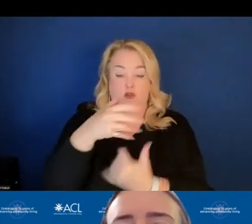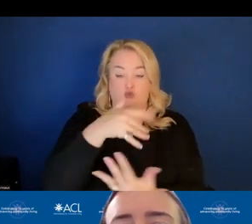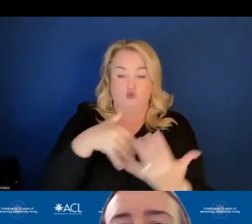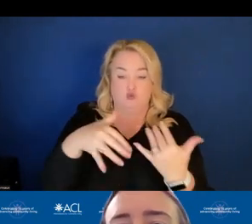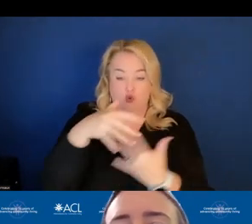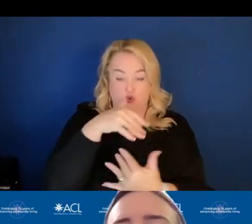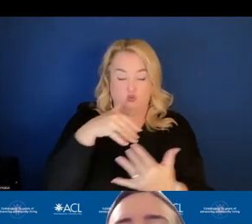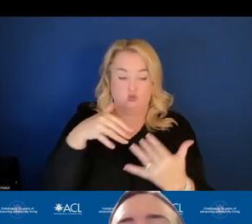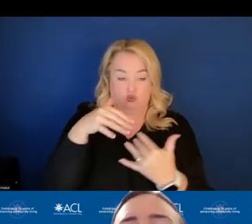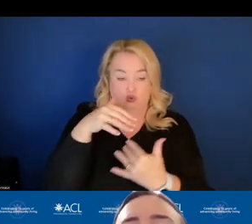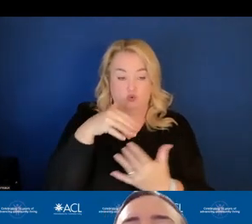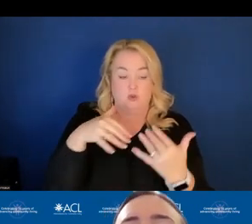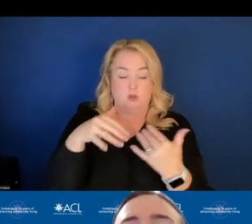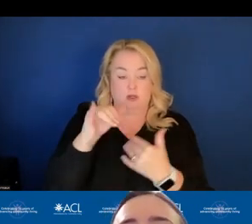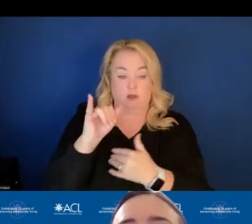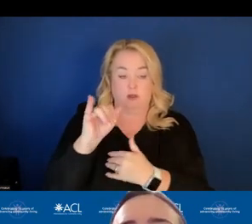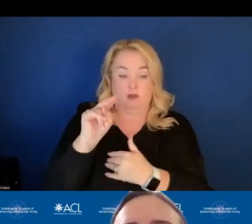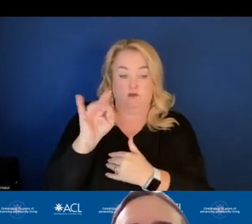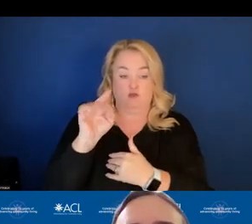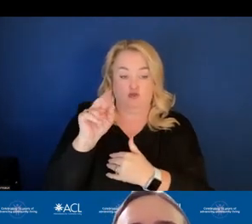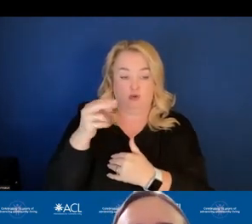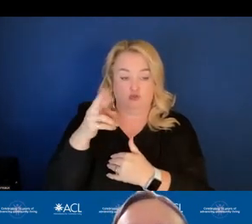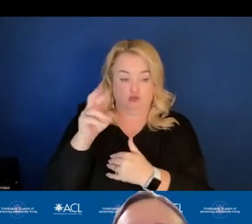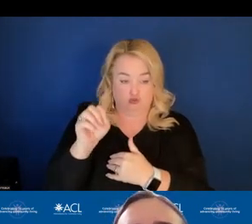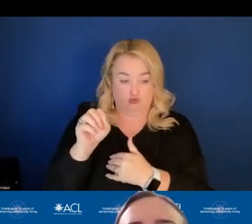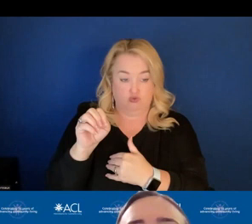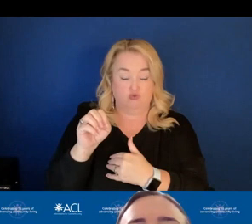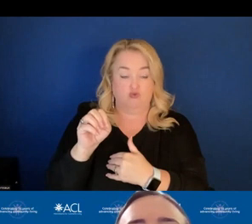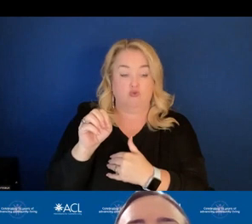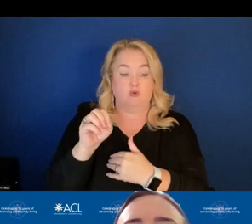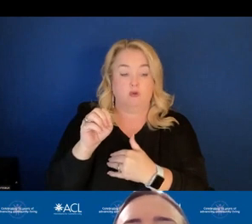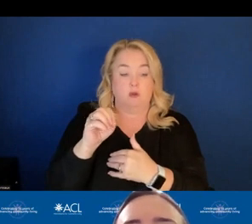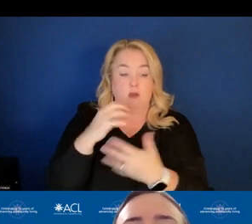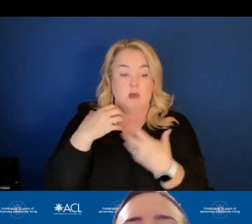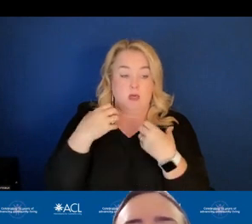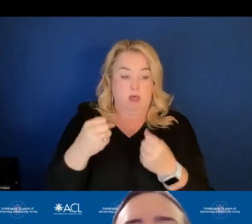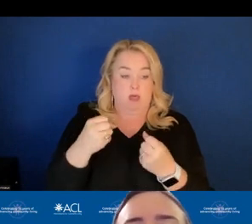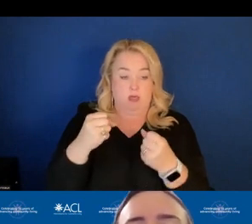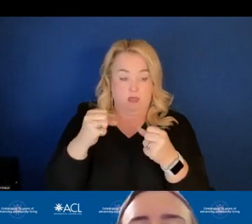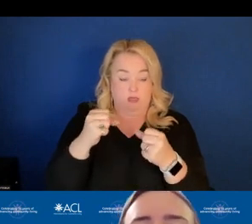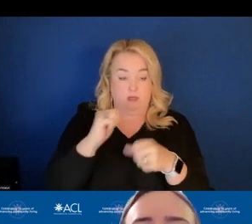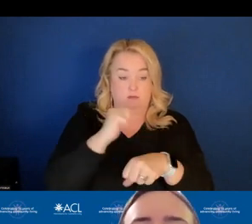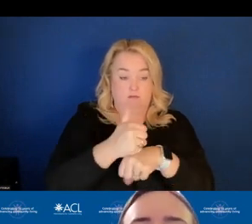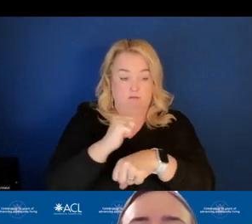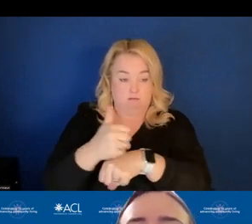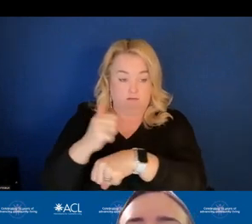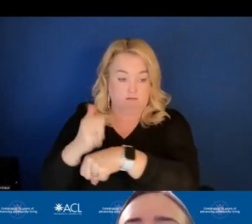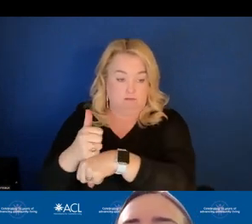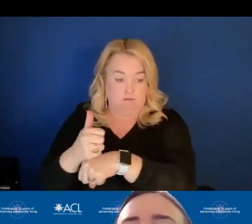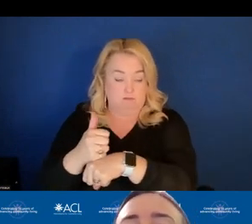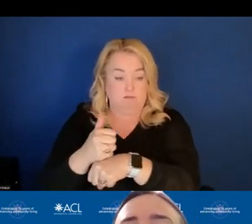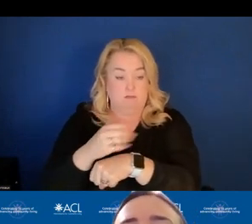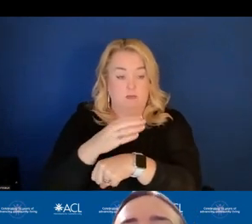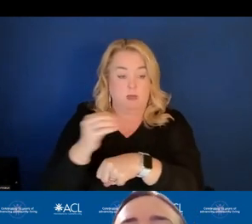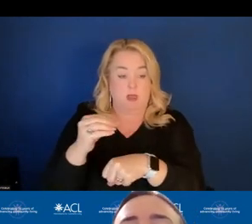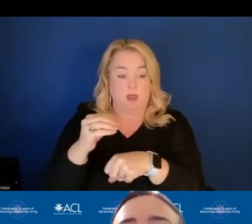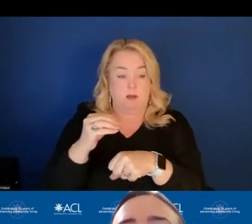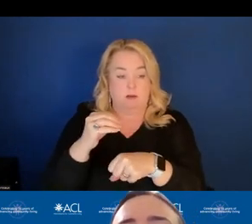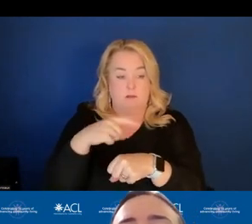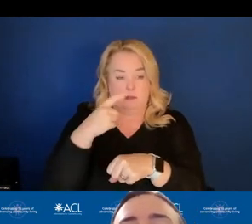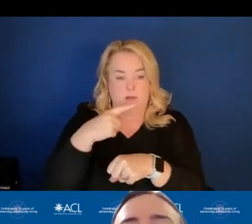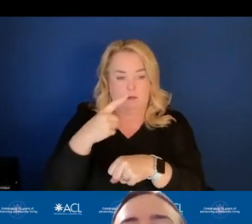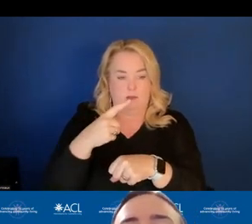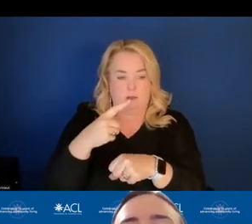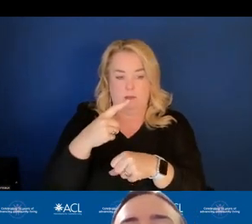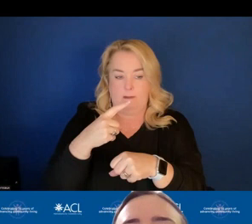in local communities, mobilize health sectors, and encourage pro-connection public policies and create